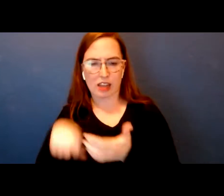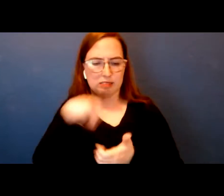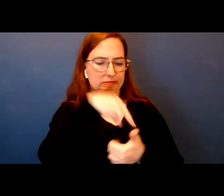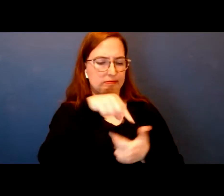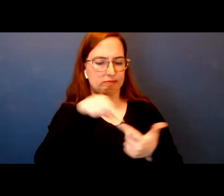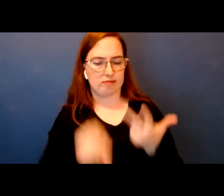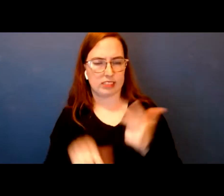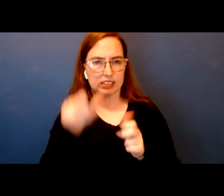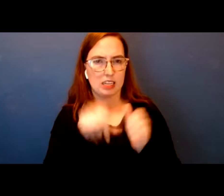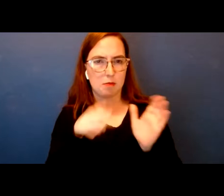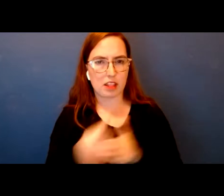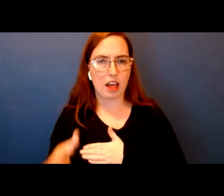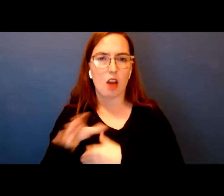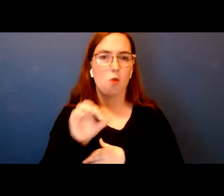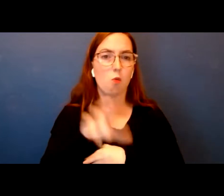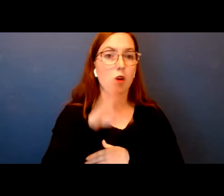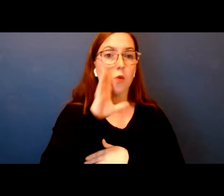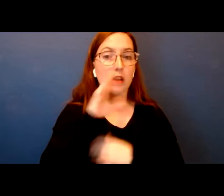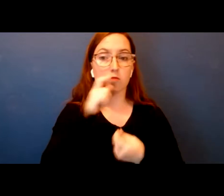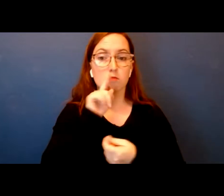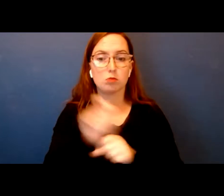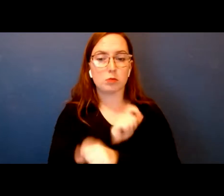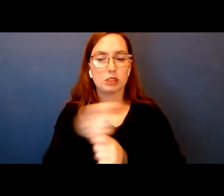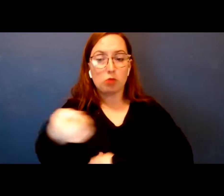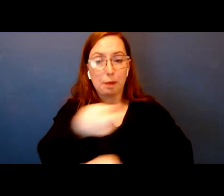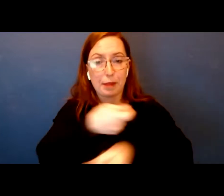replaces and does this replace current parking lot space?